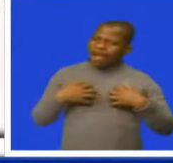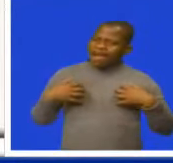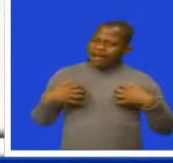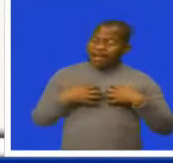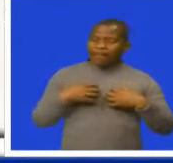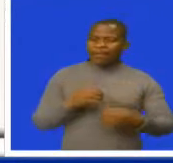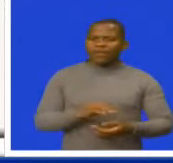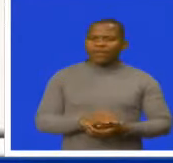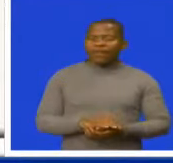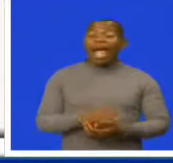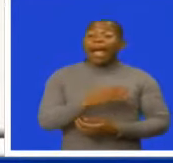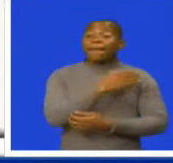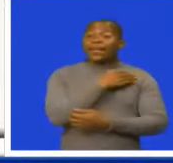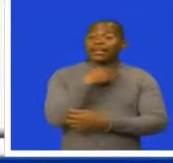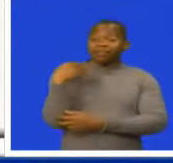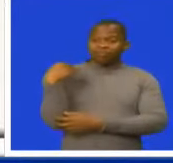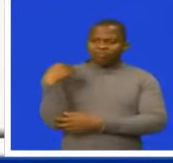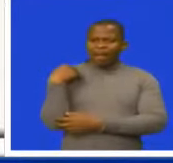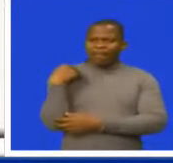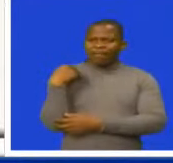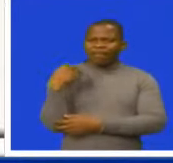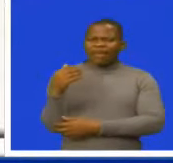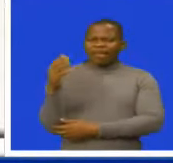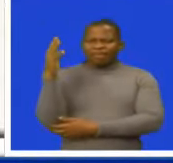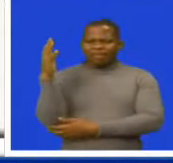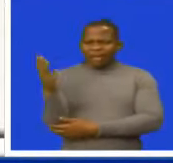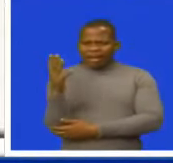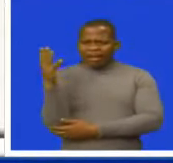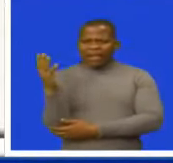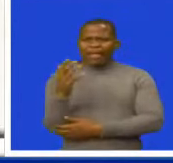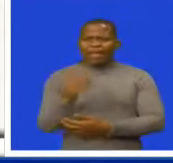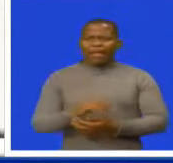Sitonginiketa letinye taletingapani